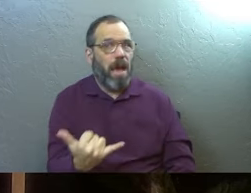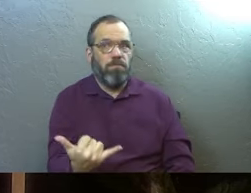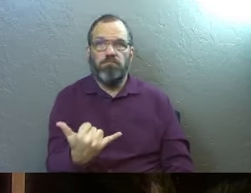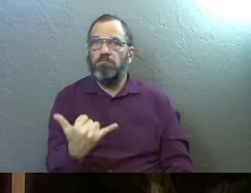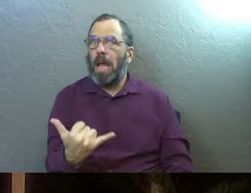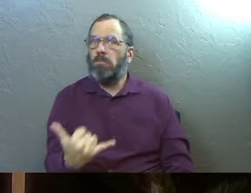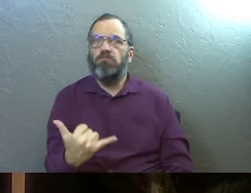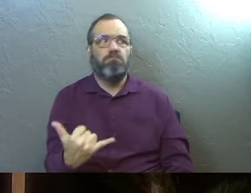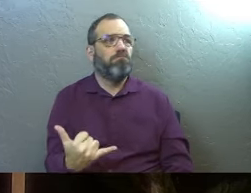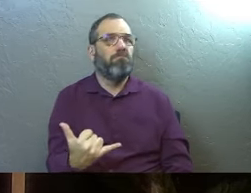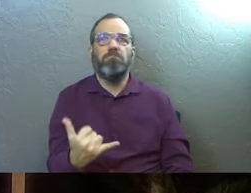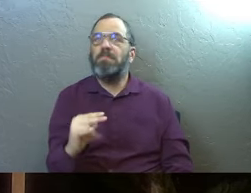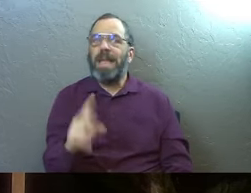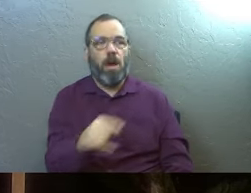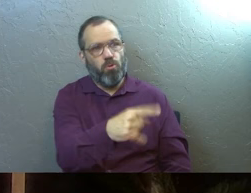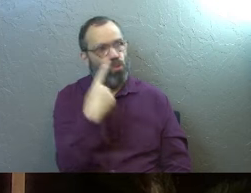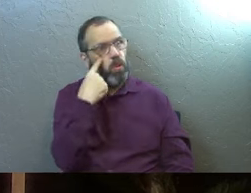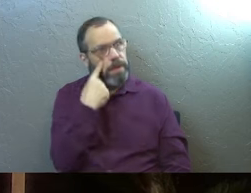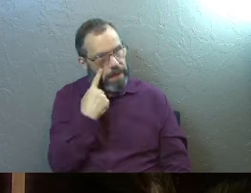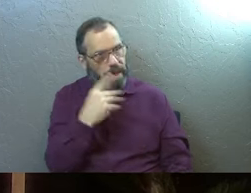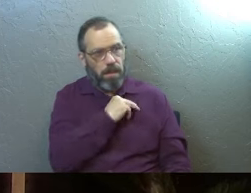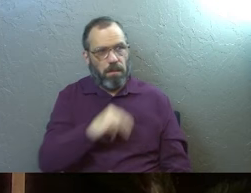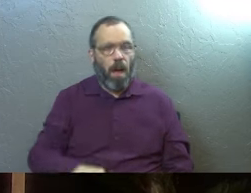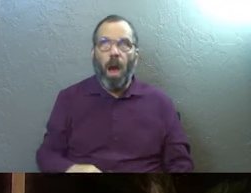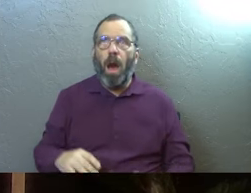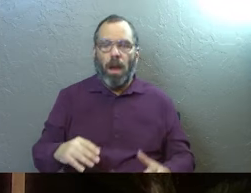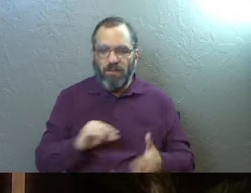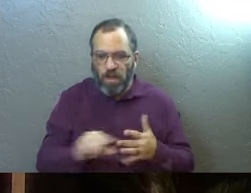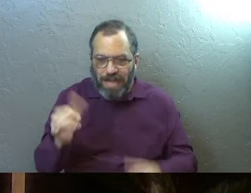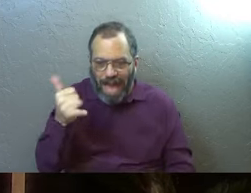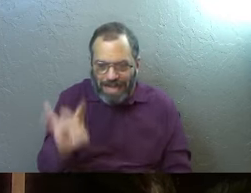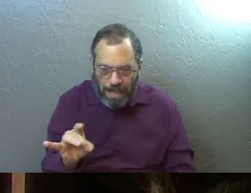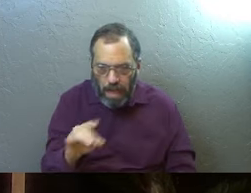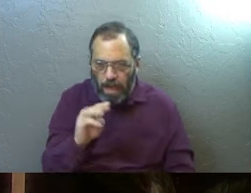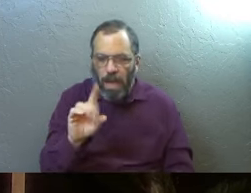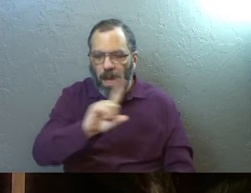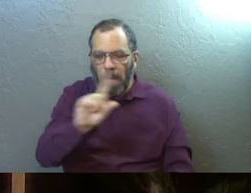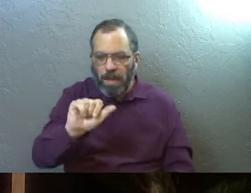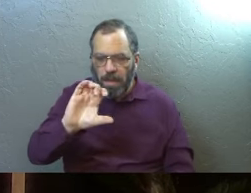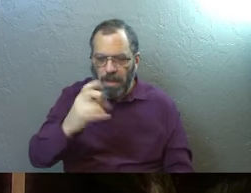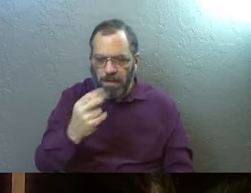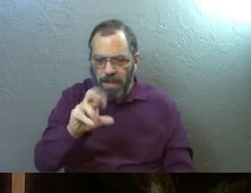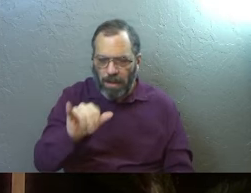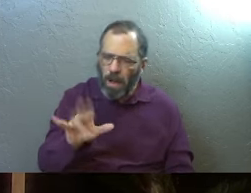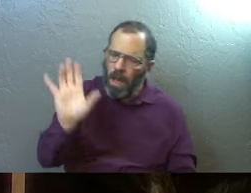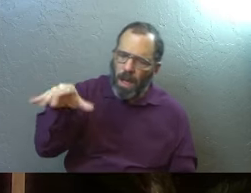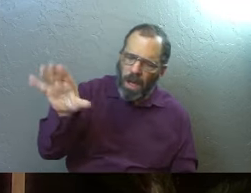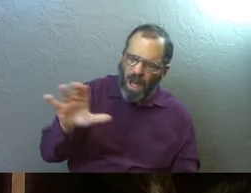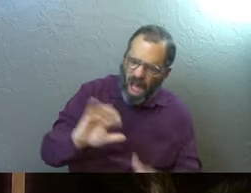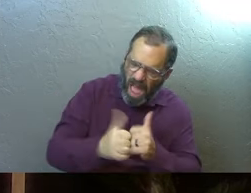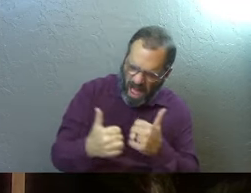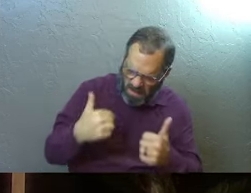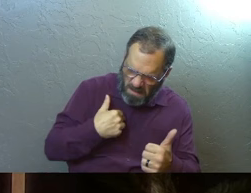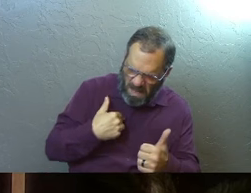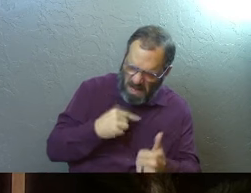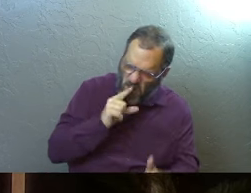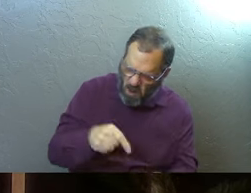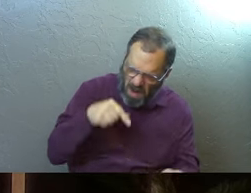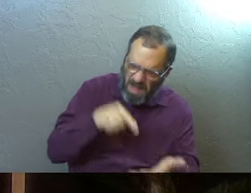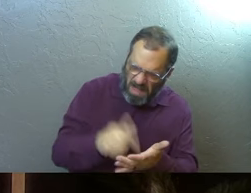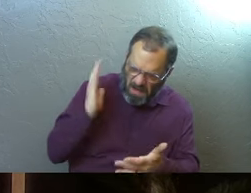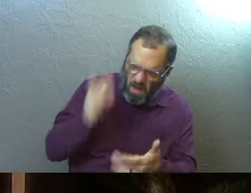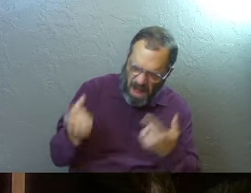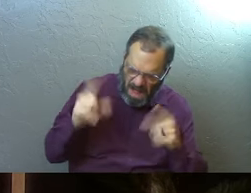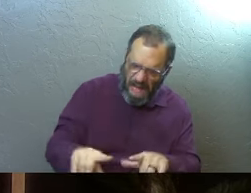now. You're going to live to see the Messiah. Amazing. Verse 18, Zechariah said to the angel, how can I be sure this